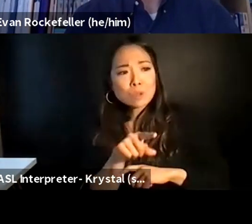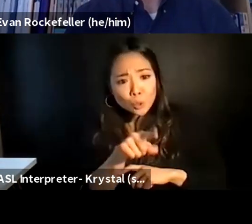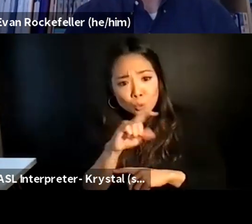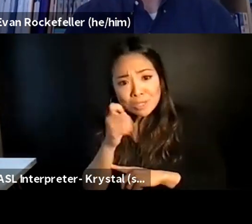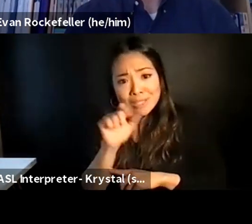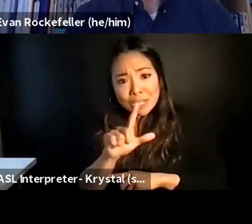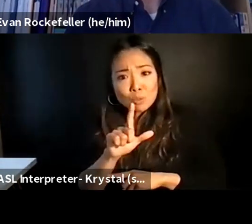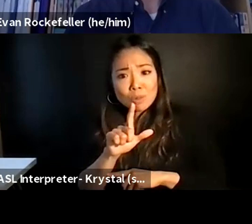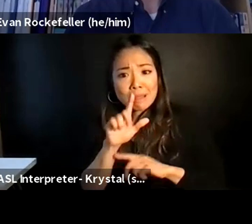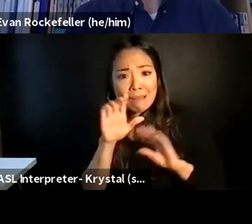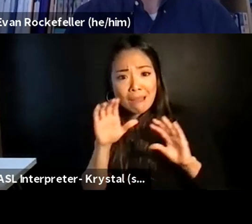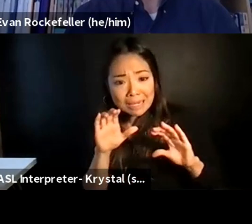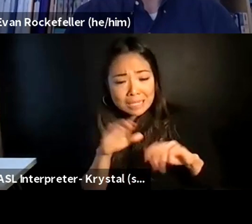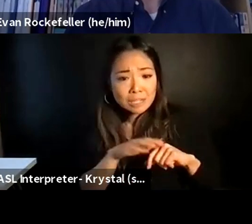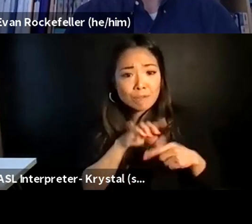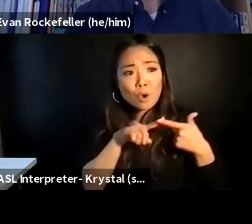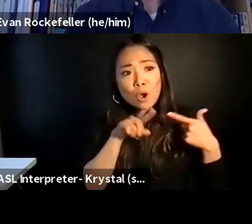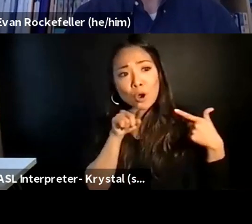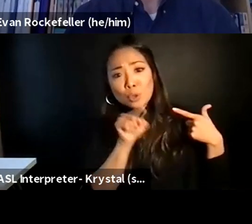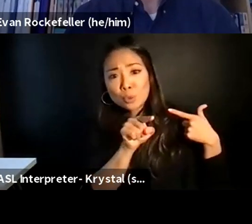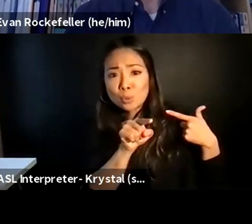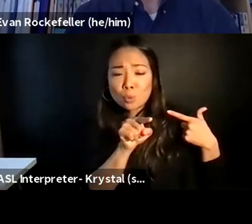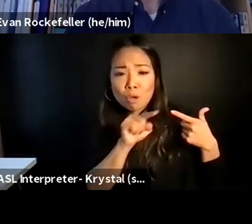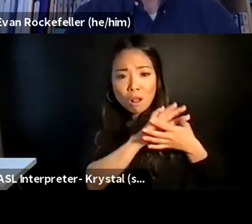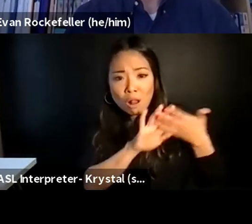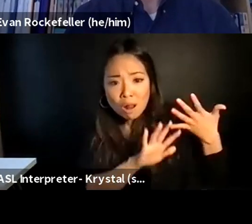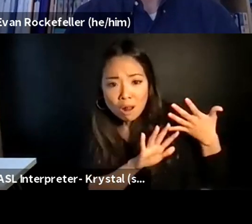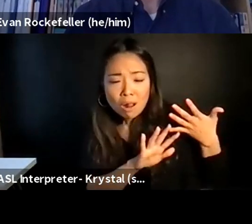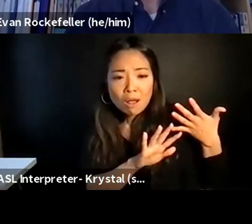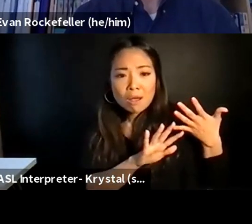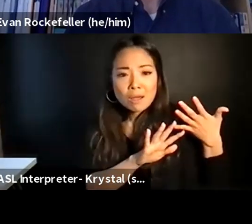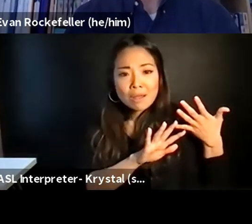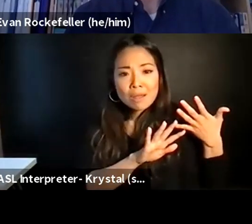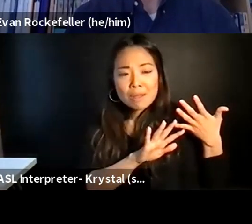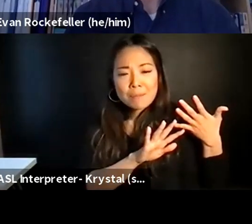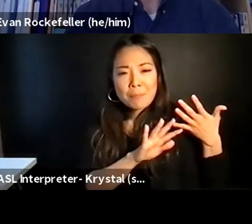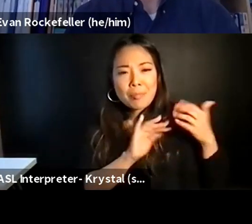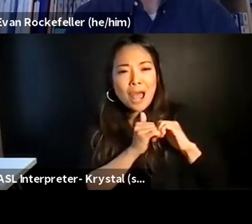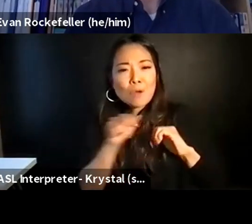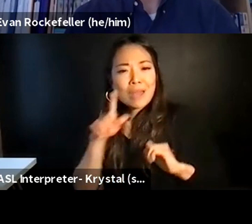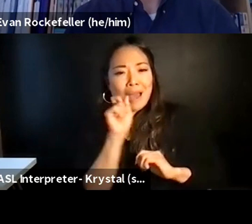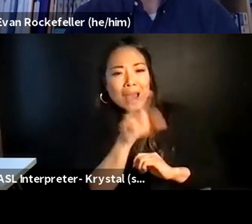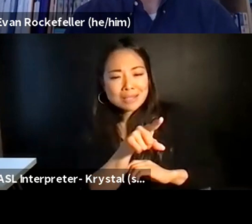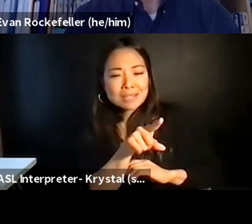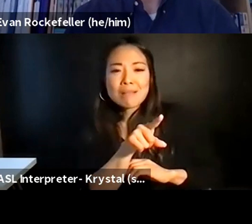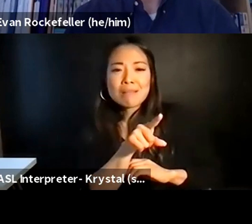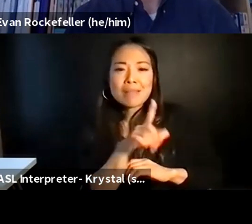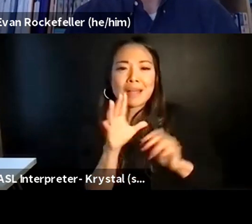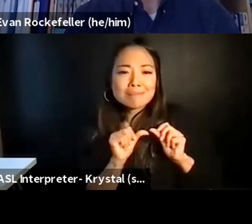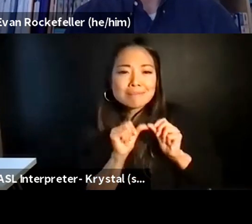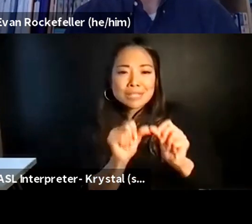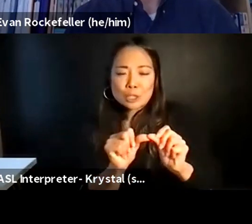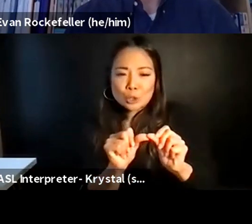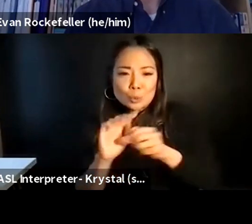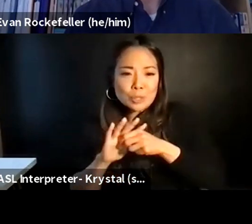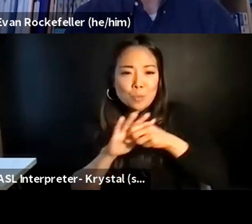even the way some of the questions are asked in these systems are designed to perpetuate this oppression. And so I think,